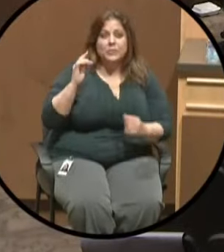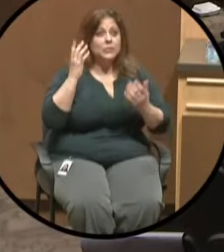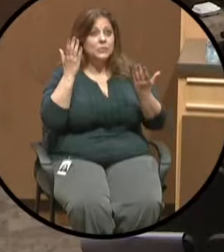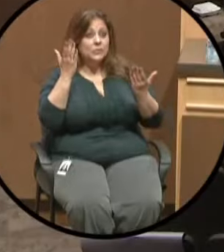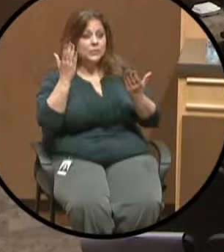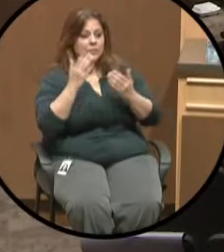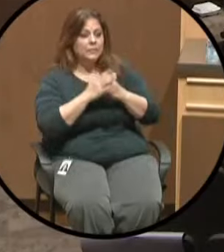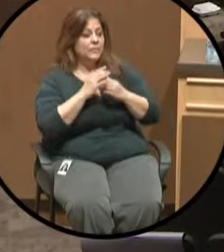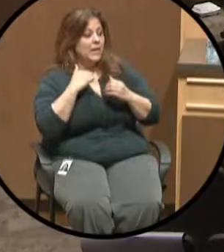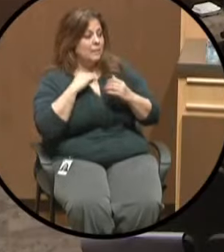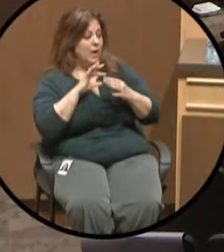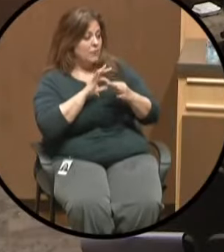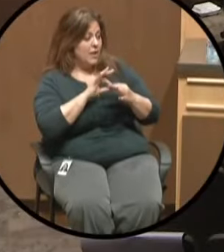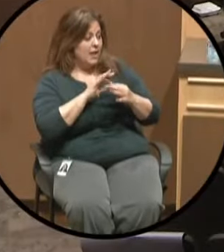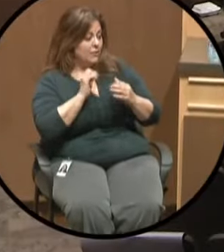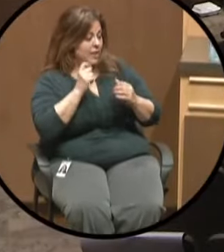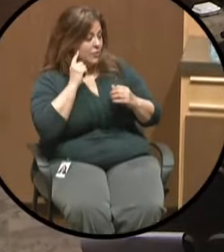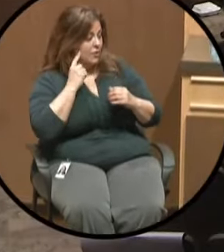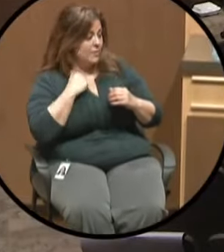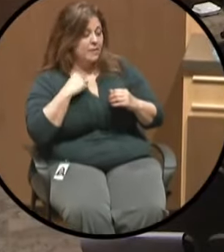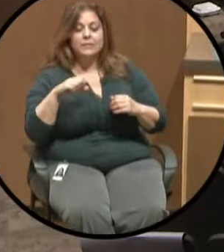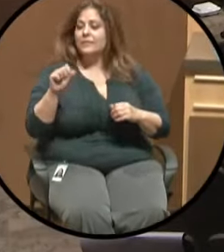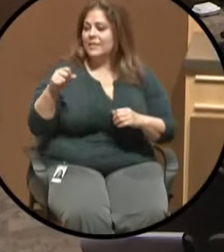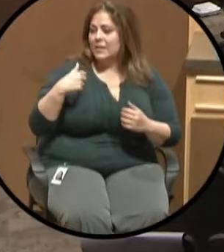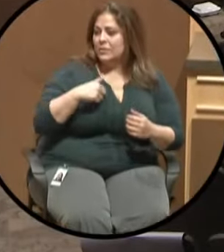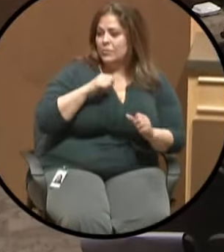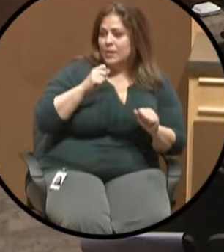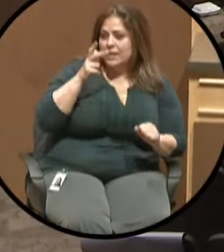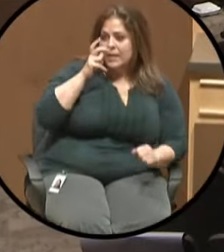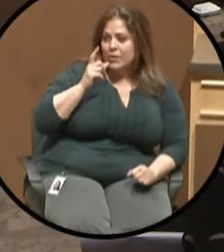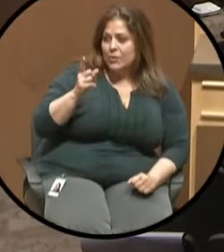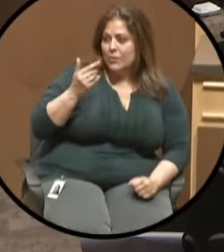Go ahead, Dr. Hsu. I'm on right now. Can you hear me? We can hear you. Go ahead.